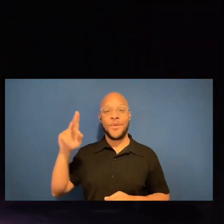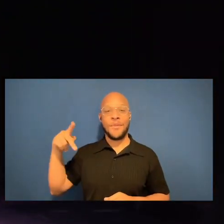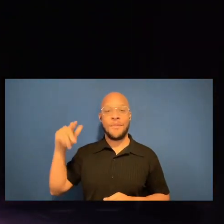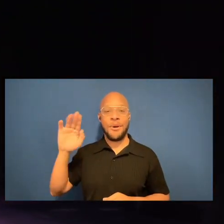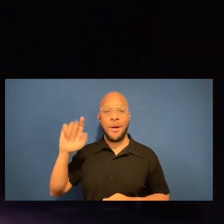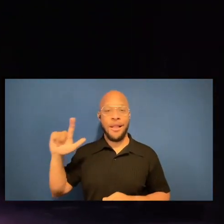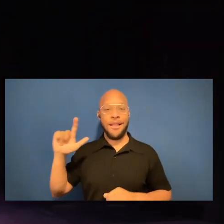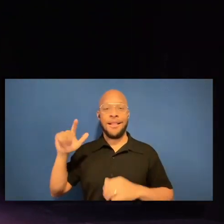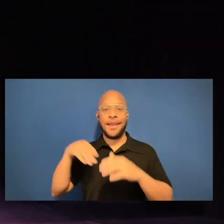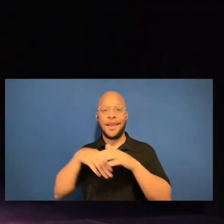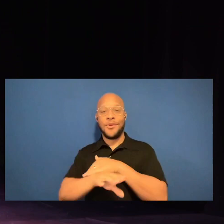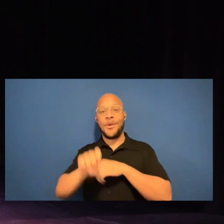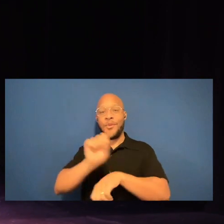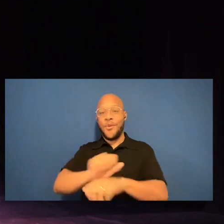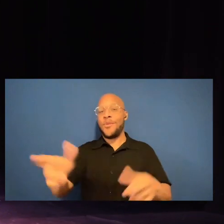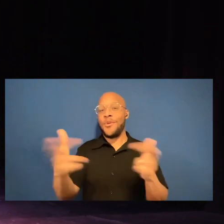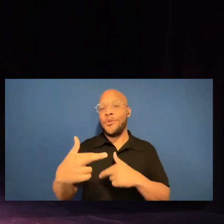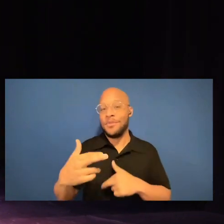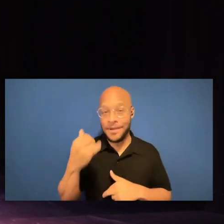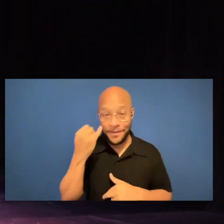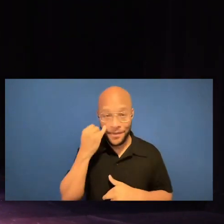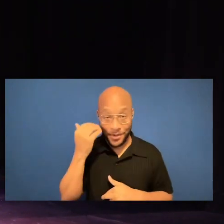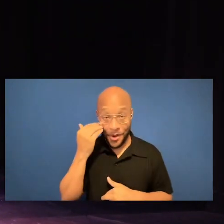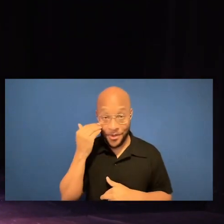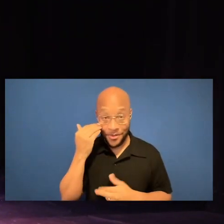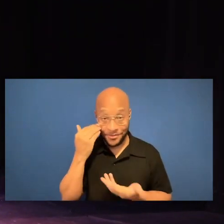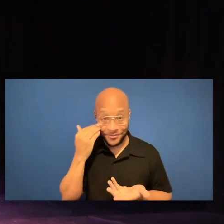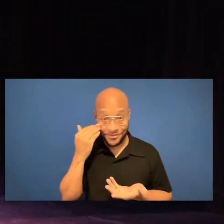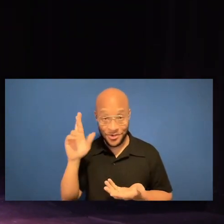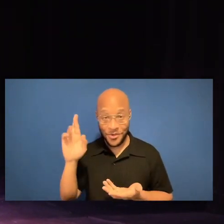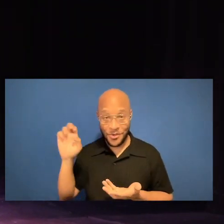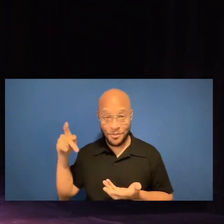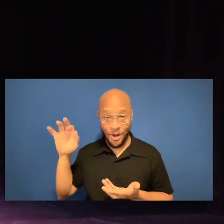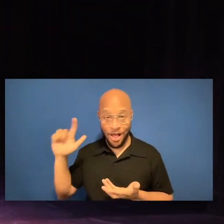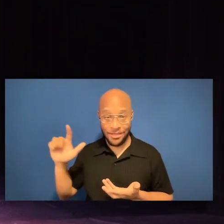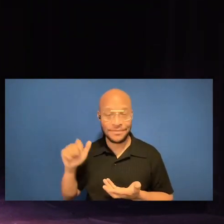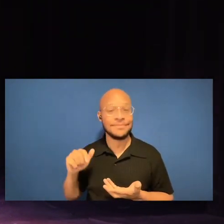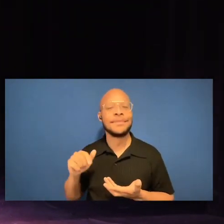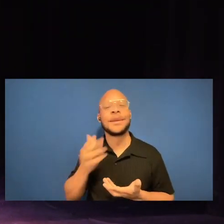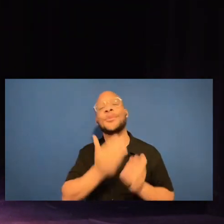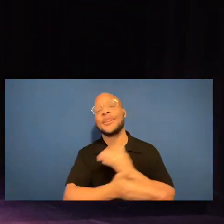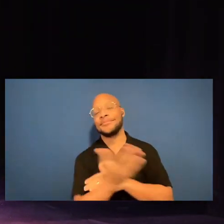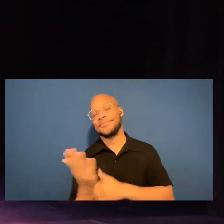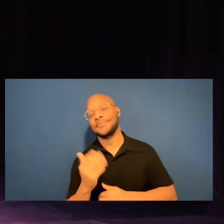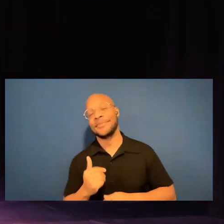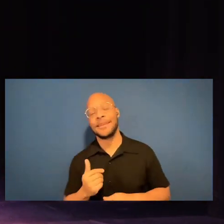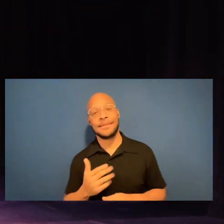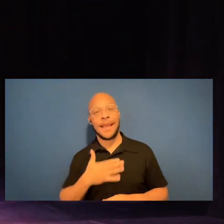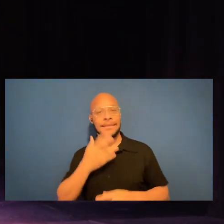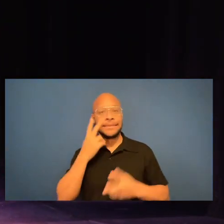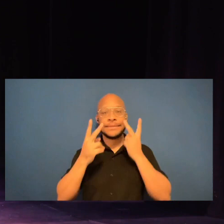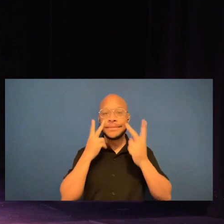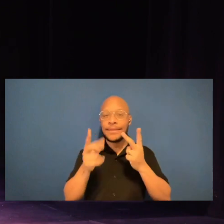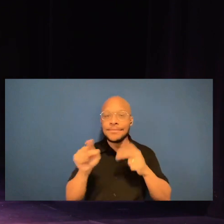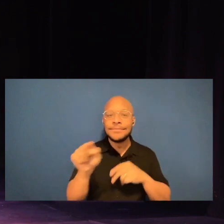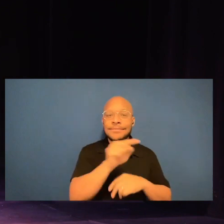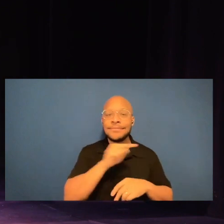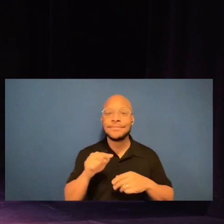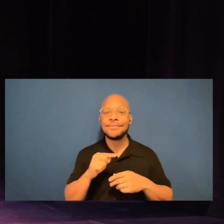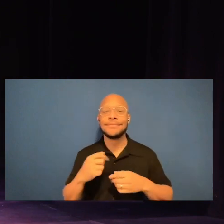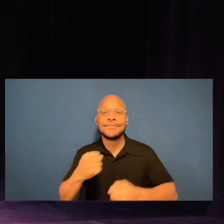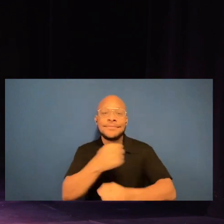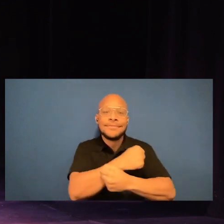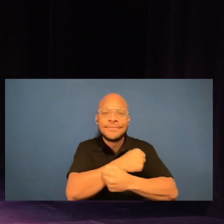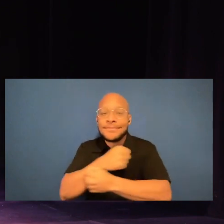good morning. It's so nice to see so many of you, hug you. Thank you, Mark Russell, for the introduction